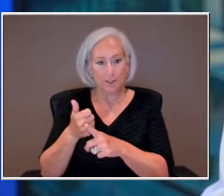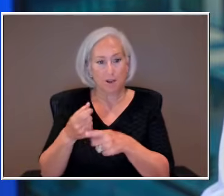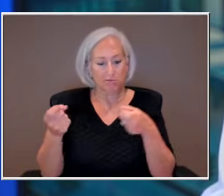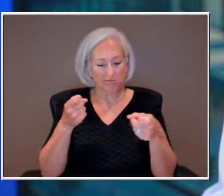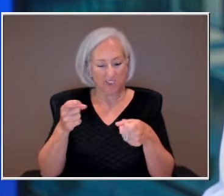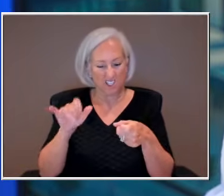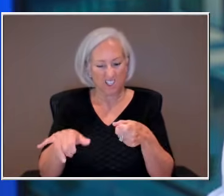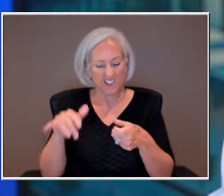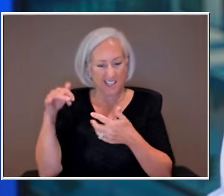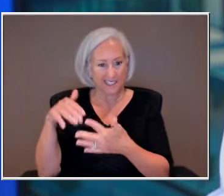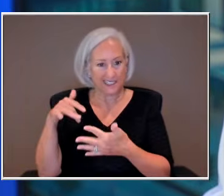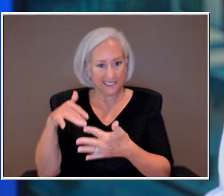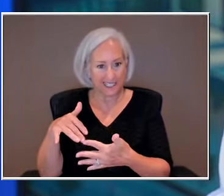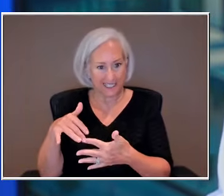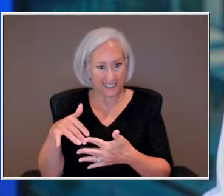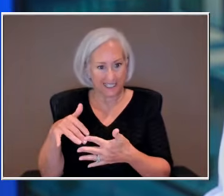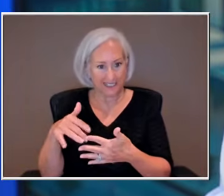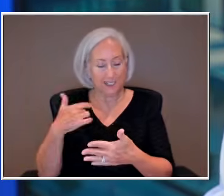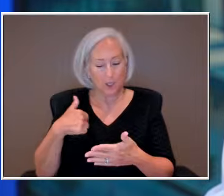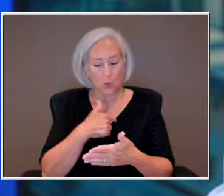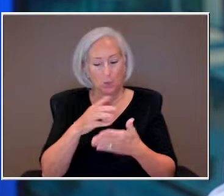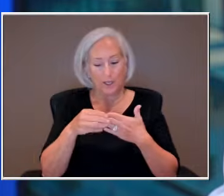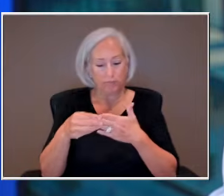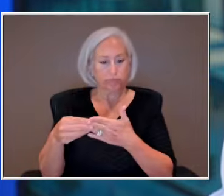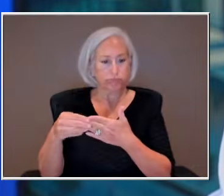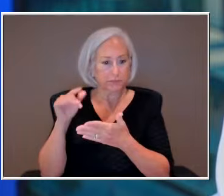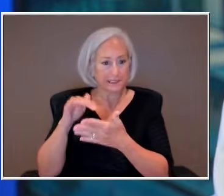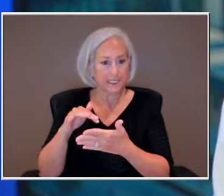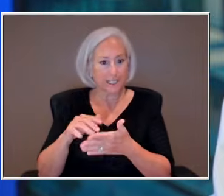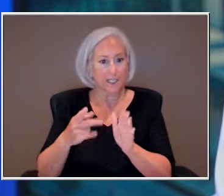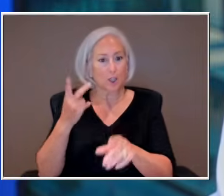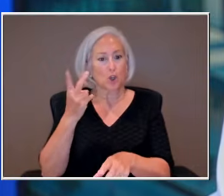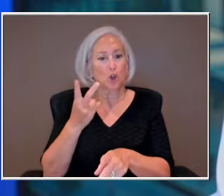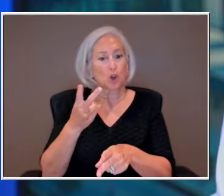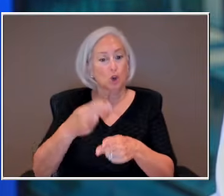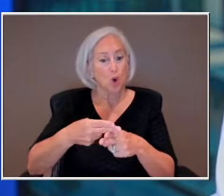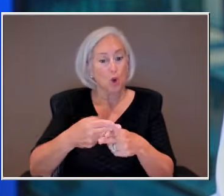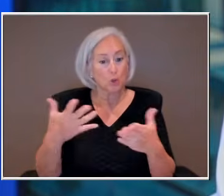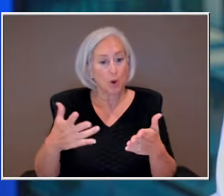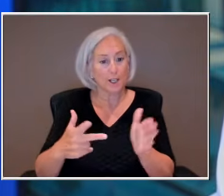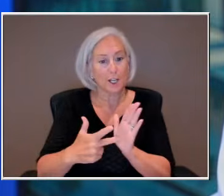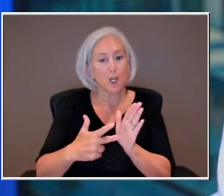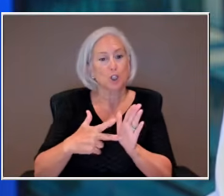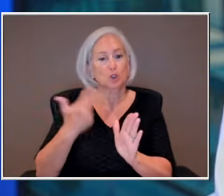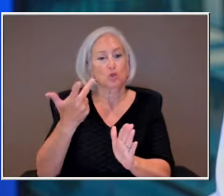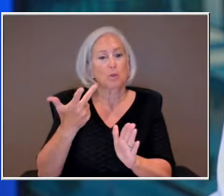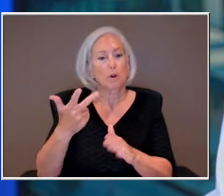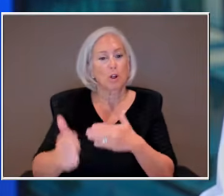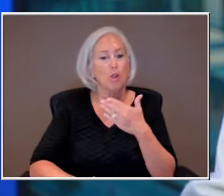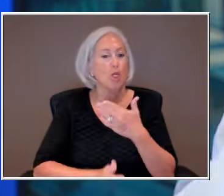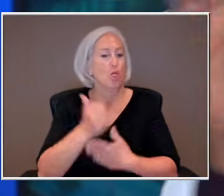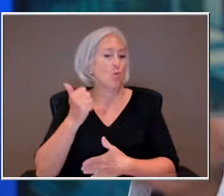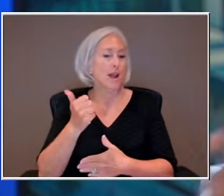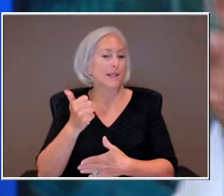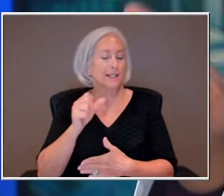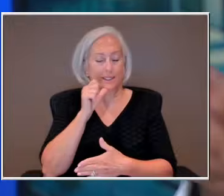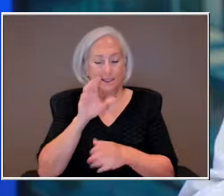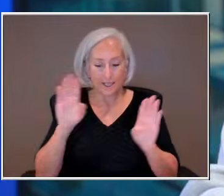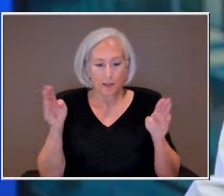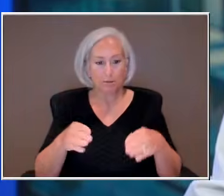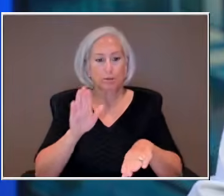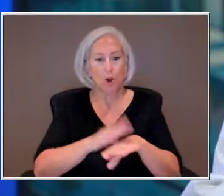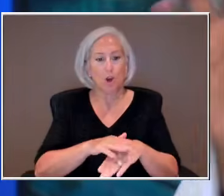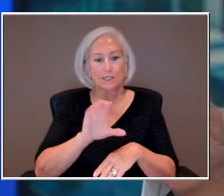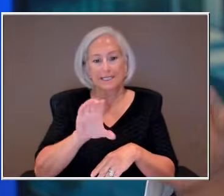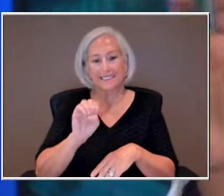KU, like we are leading this project. It's called a triple threat. In which it doesn't just target CD19, because all our traditional CARs